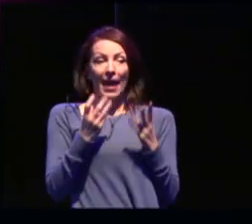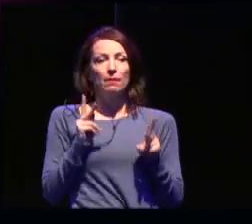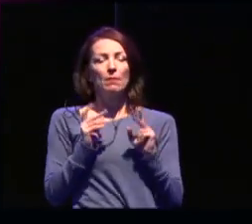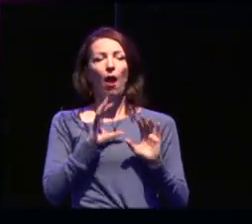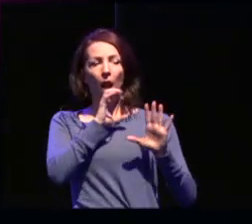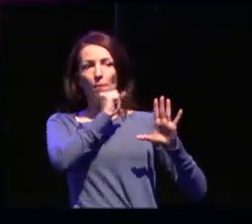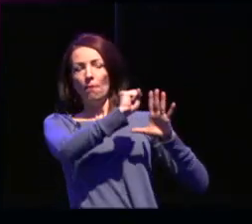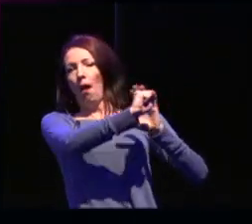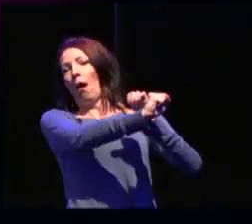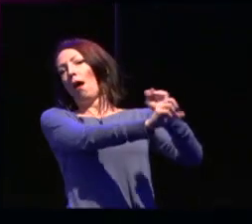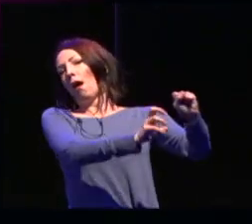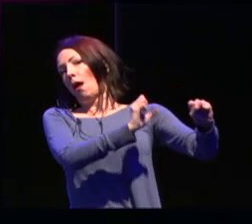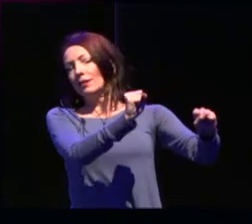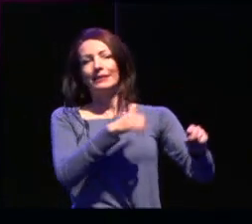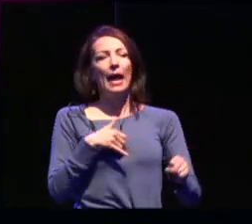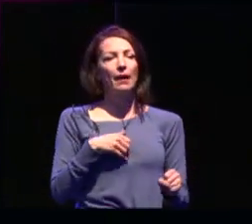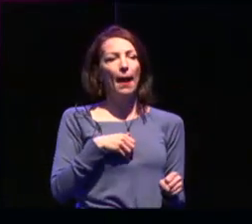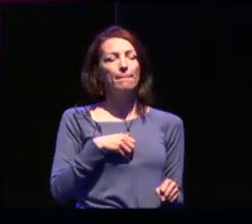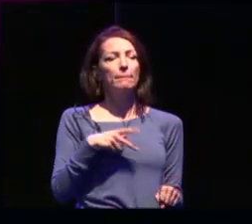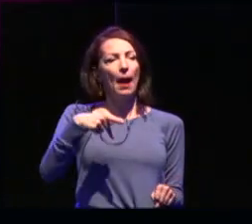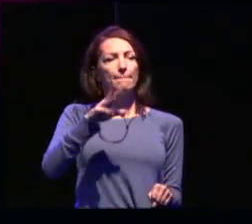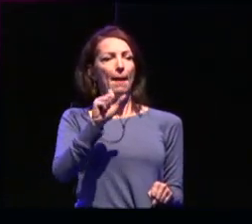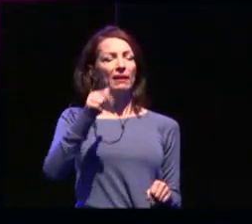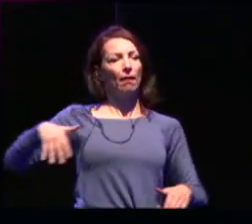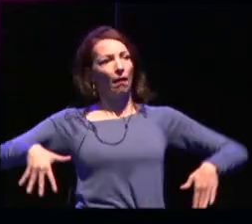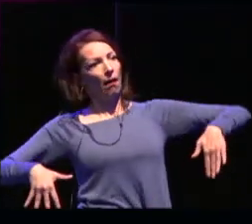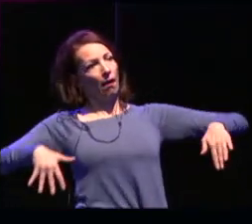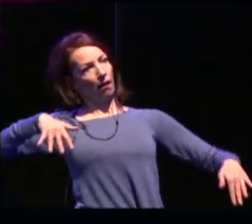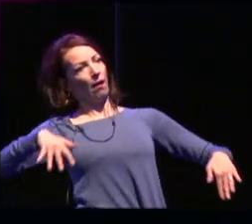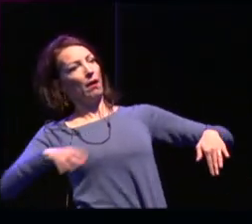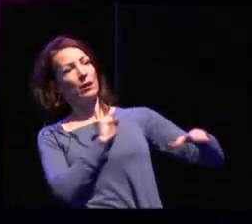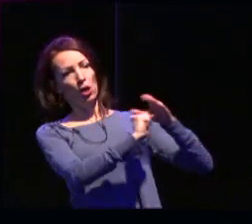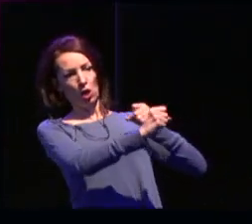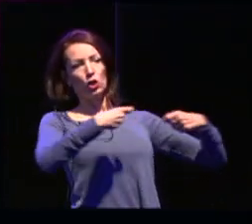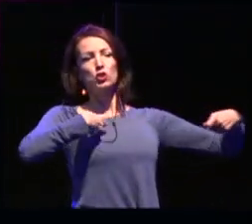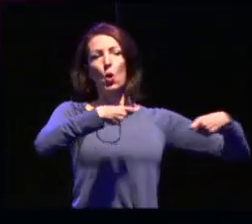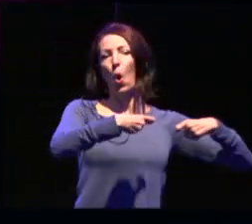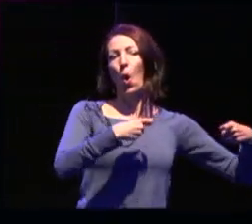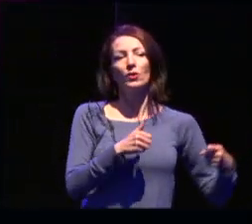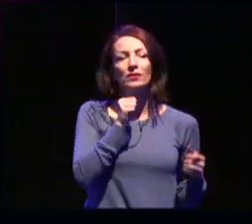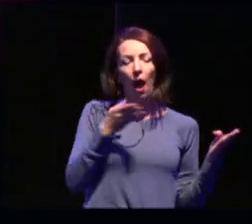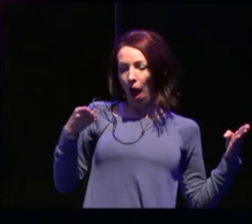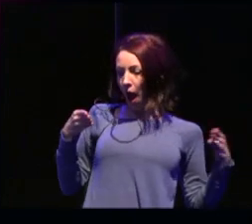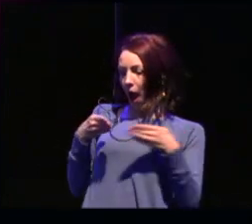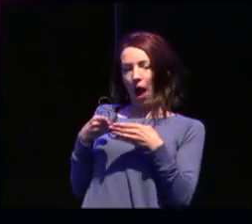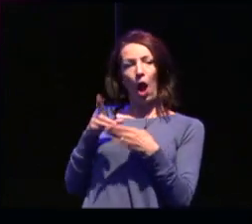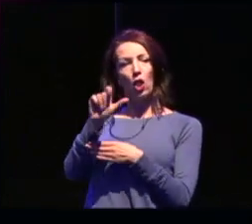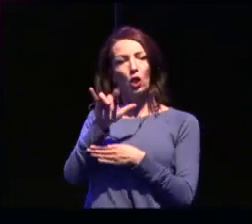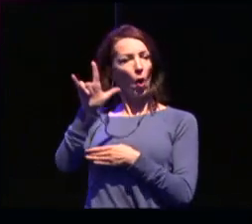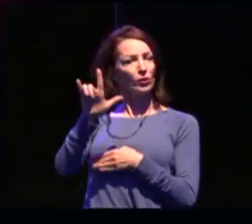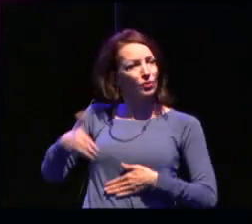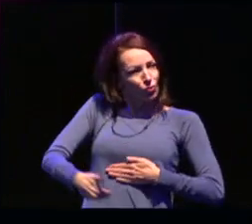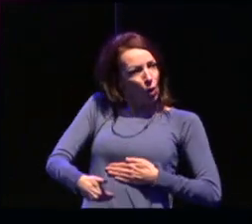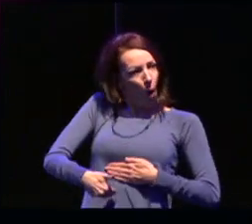being pulled on the puppet strings of others' agendas, not being loyal to their own soul,